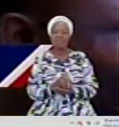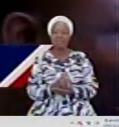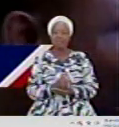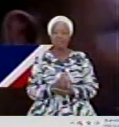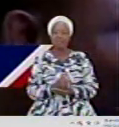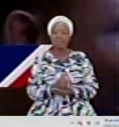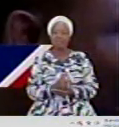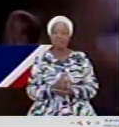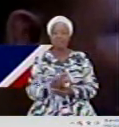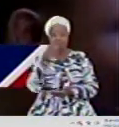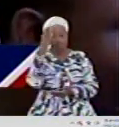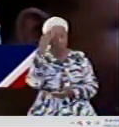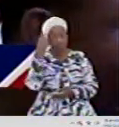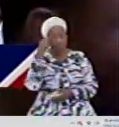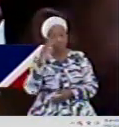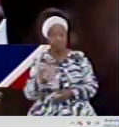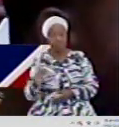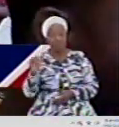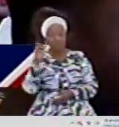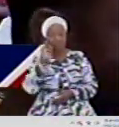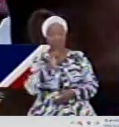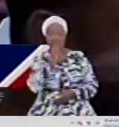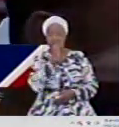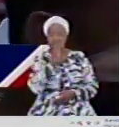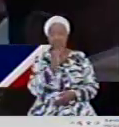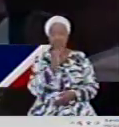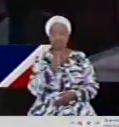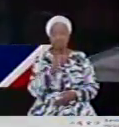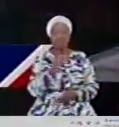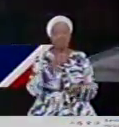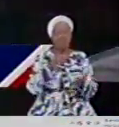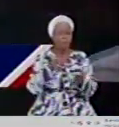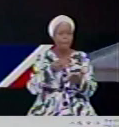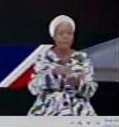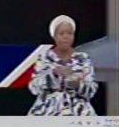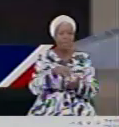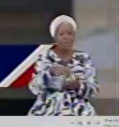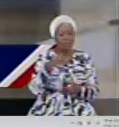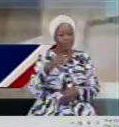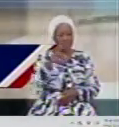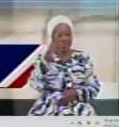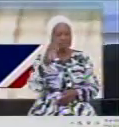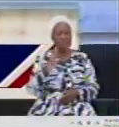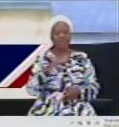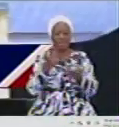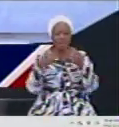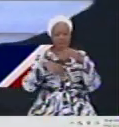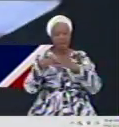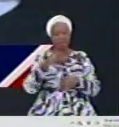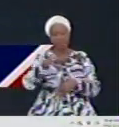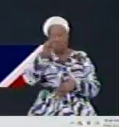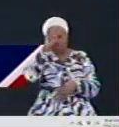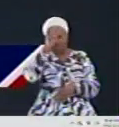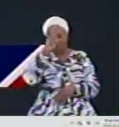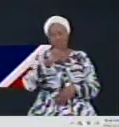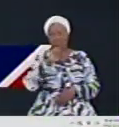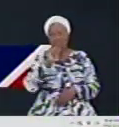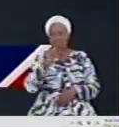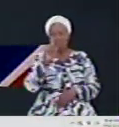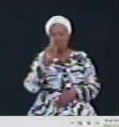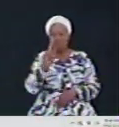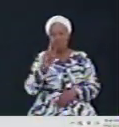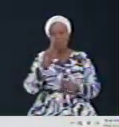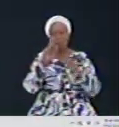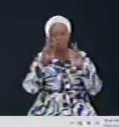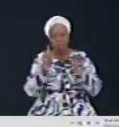You know, for the children of Israel, millions of them, they came out of Egypt, not one